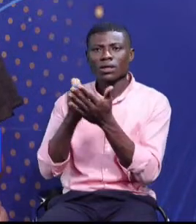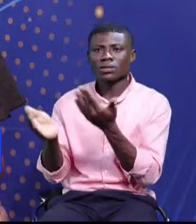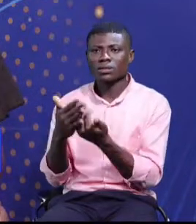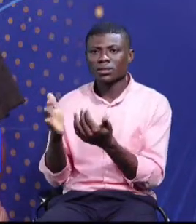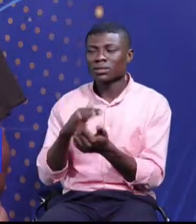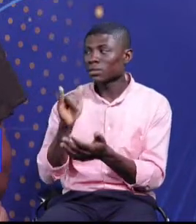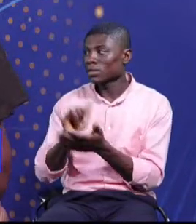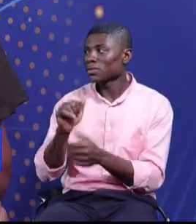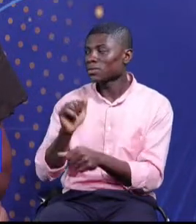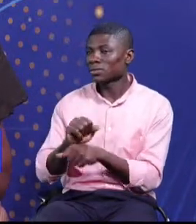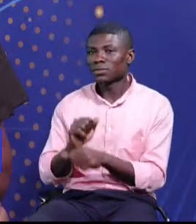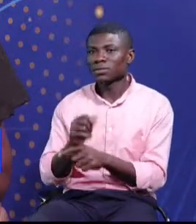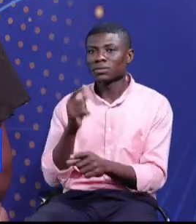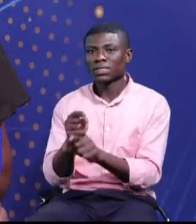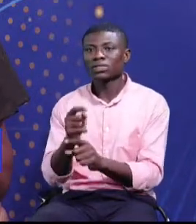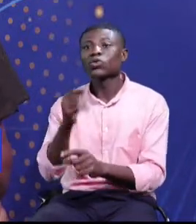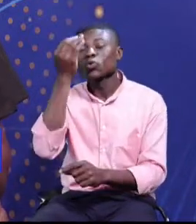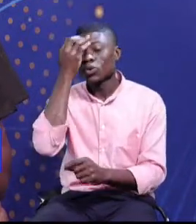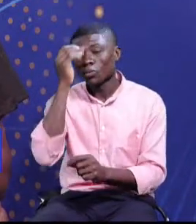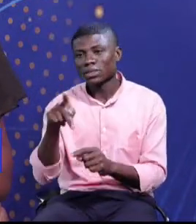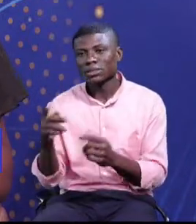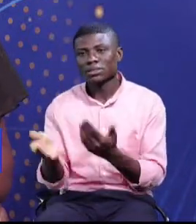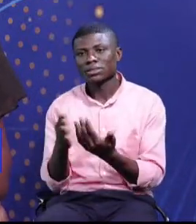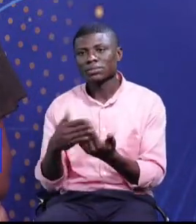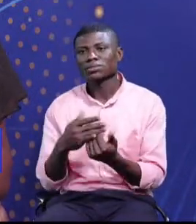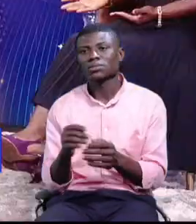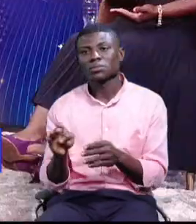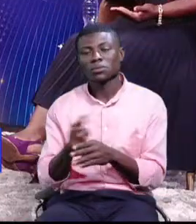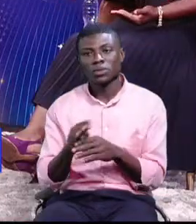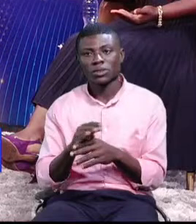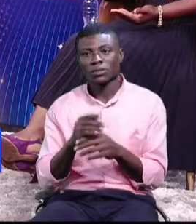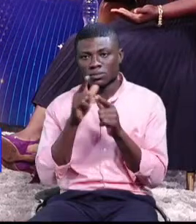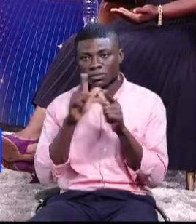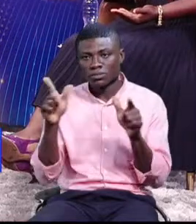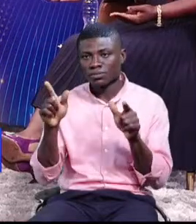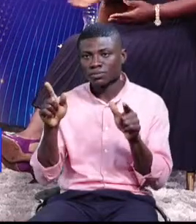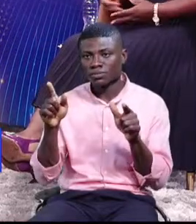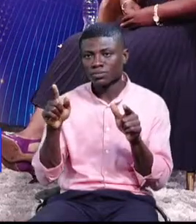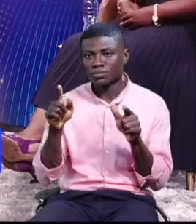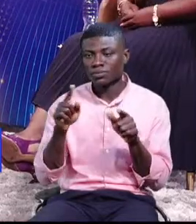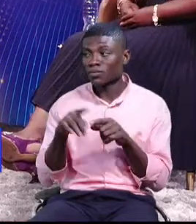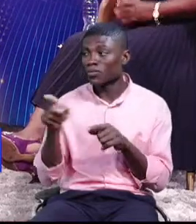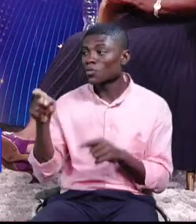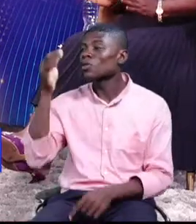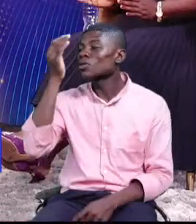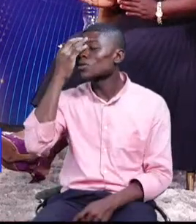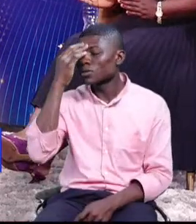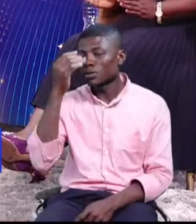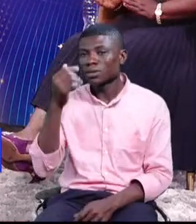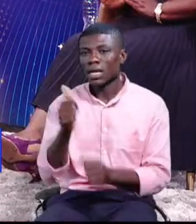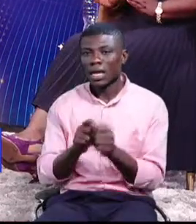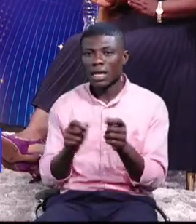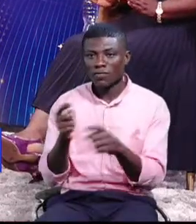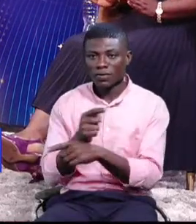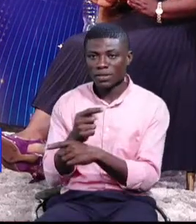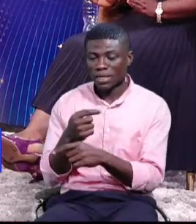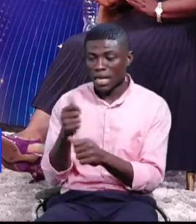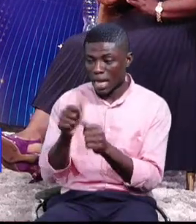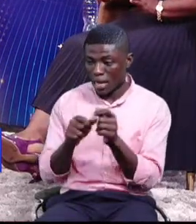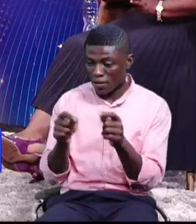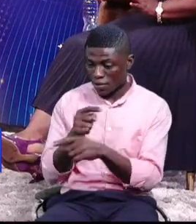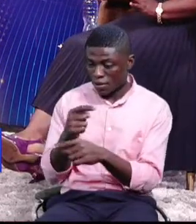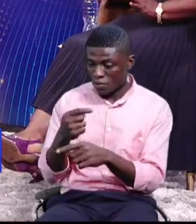this, to navigate the system. I think it's business generally. But you know, I